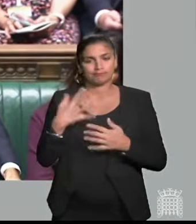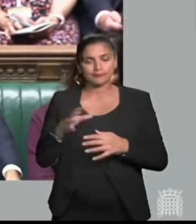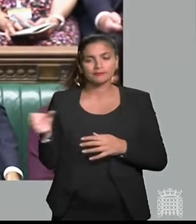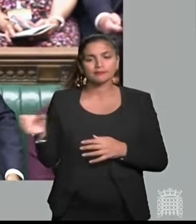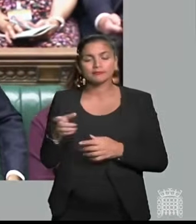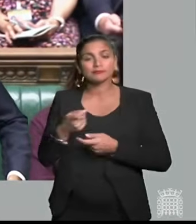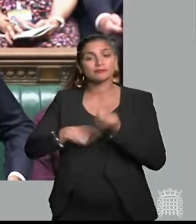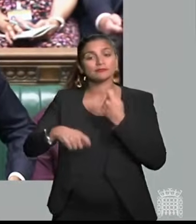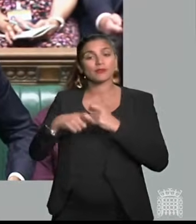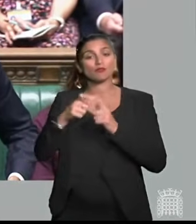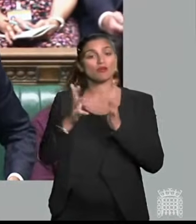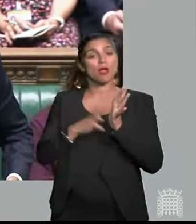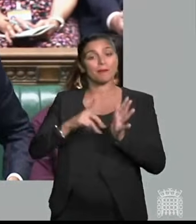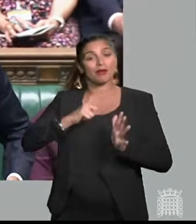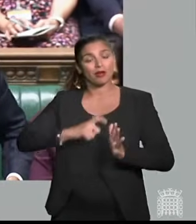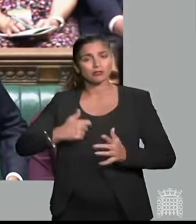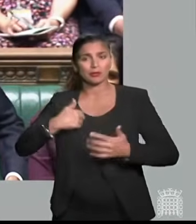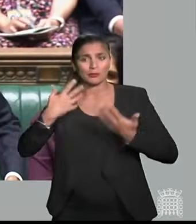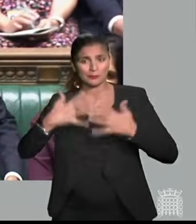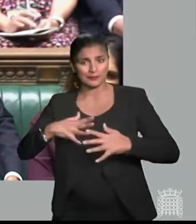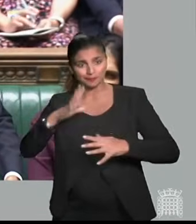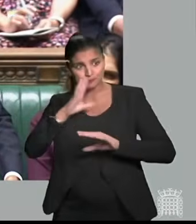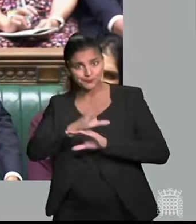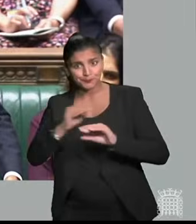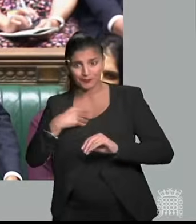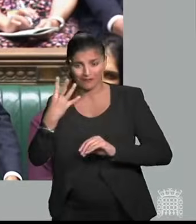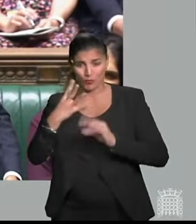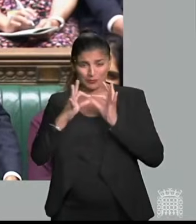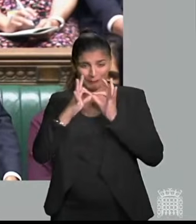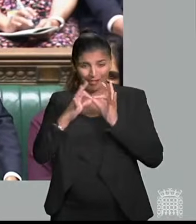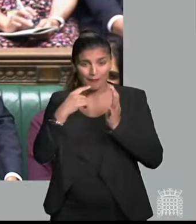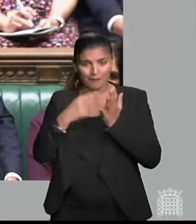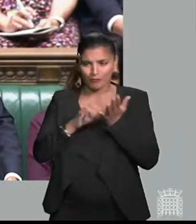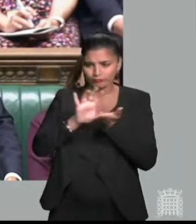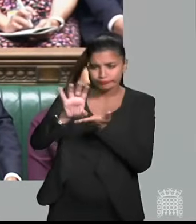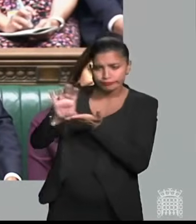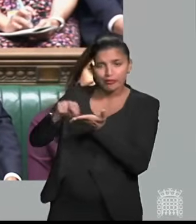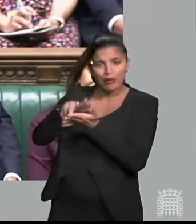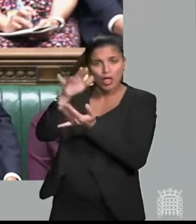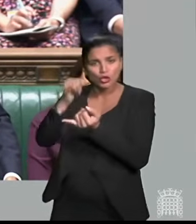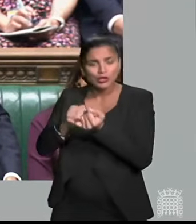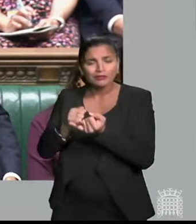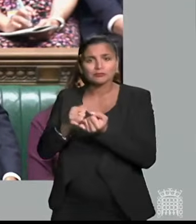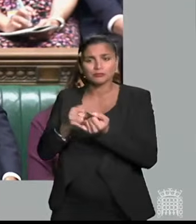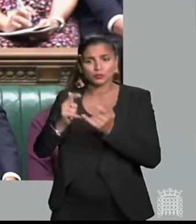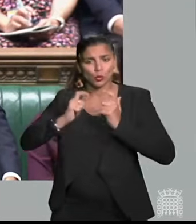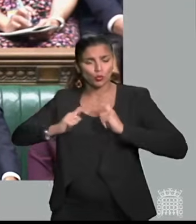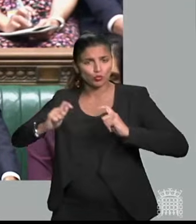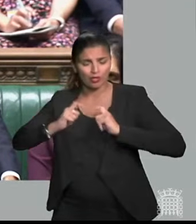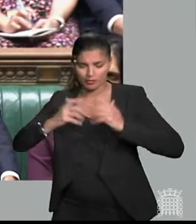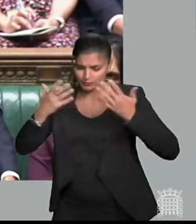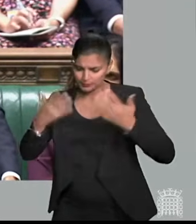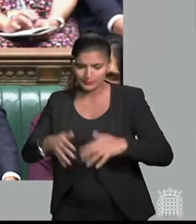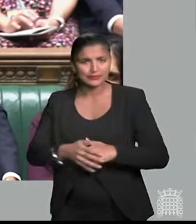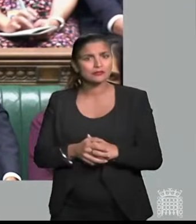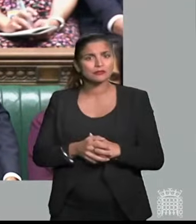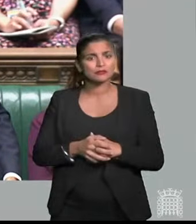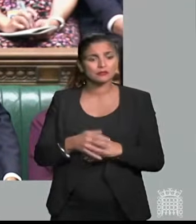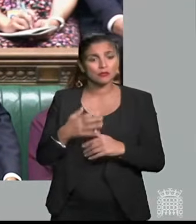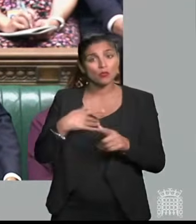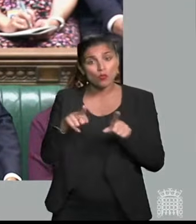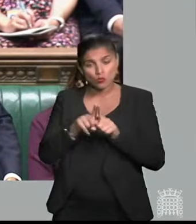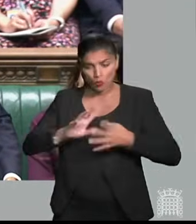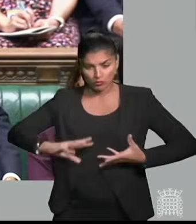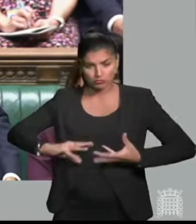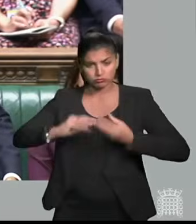significant increase of almost £14 billion for the NHS and social care. We followed that up with the first long-term workforce plan